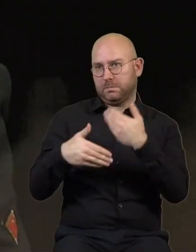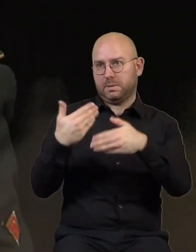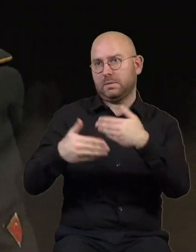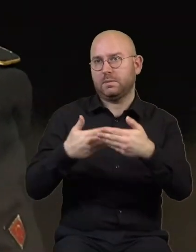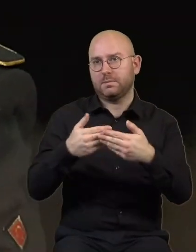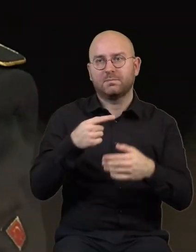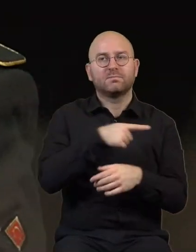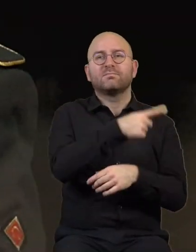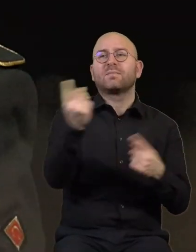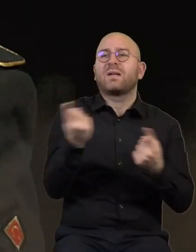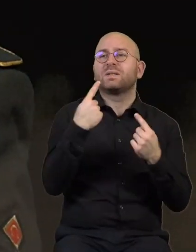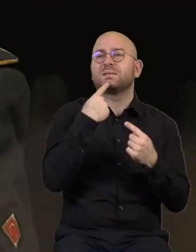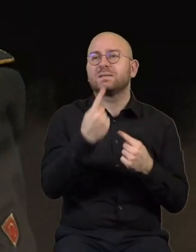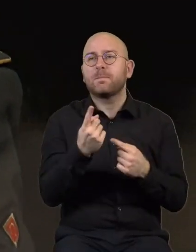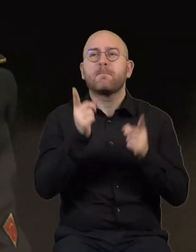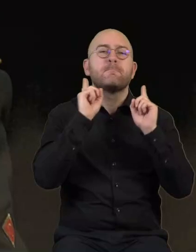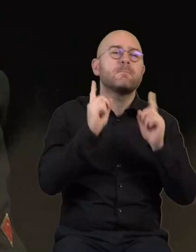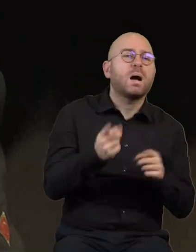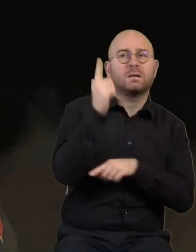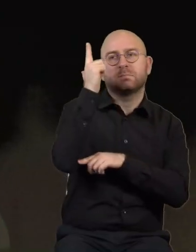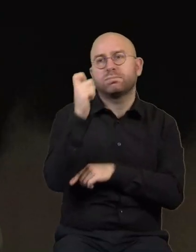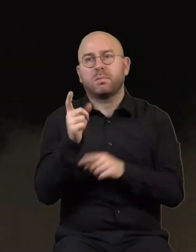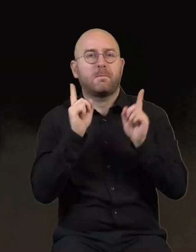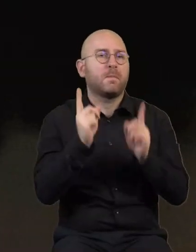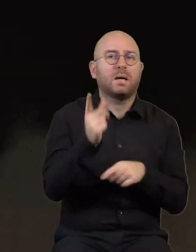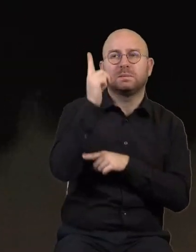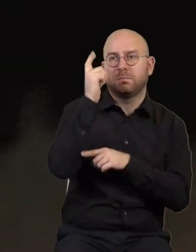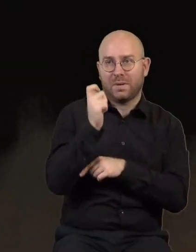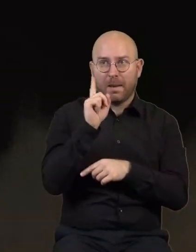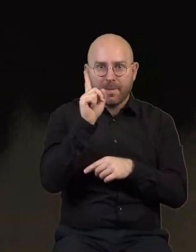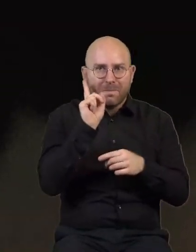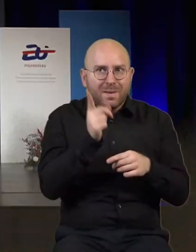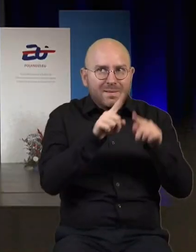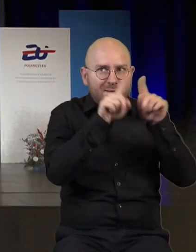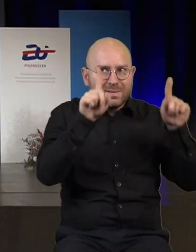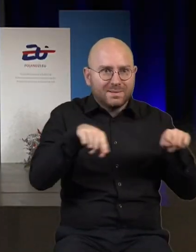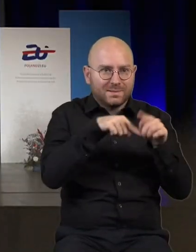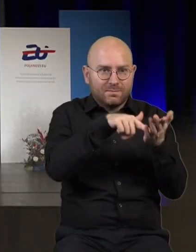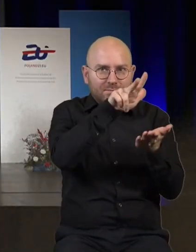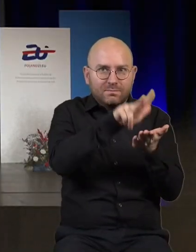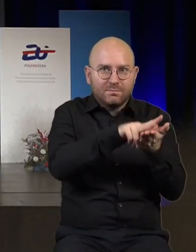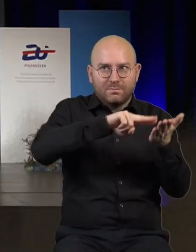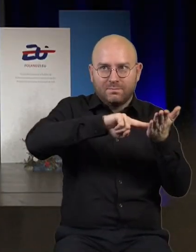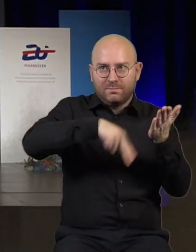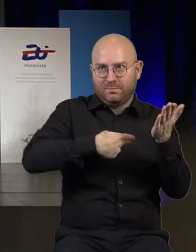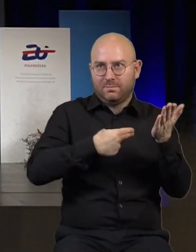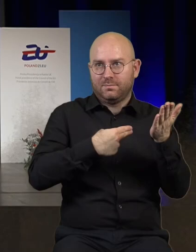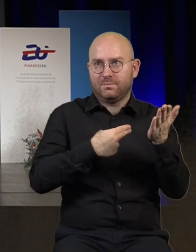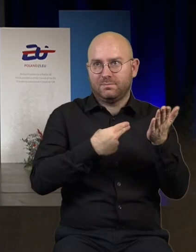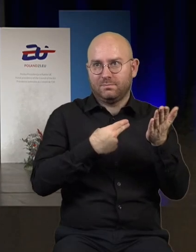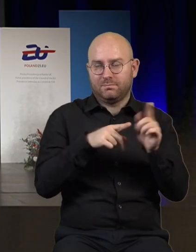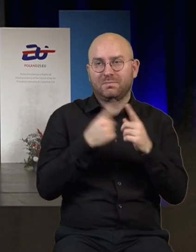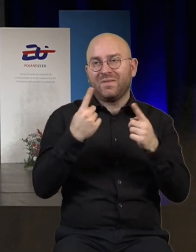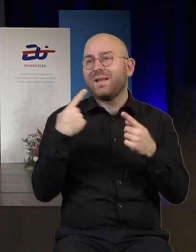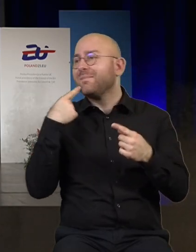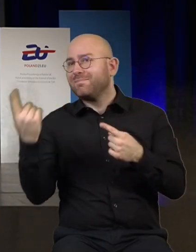that might be or might need to be addressed. Thank you. Yes, thank you very much. And